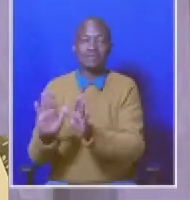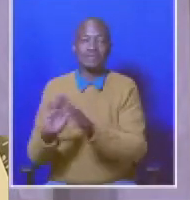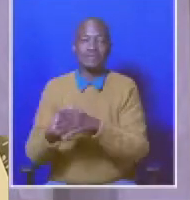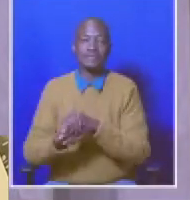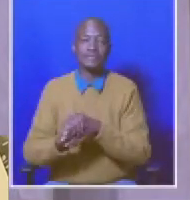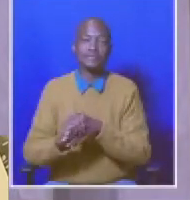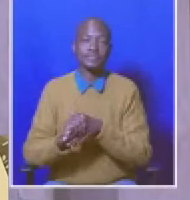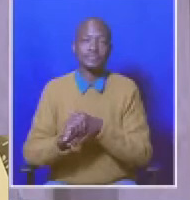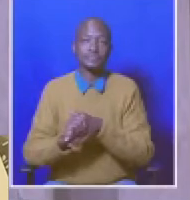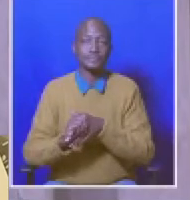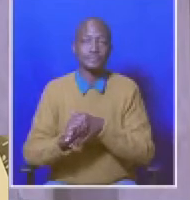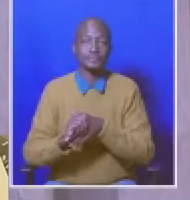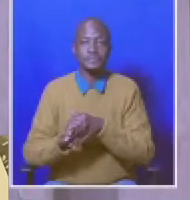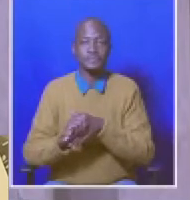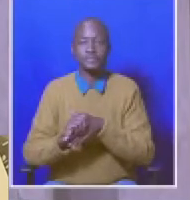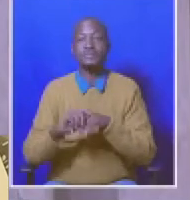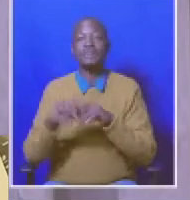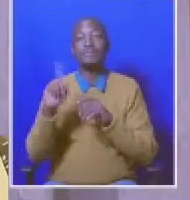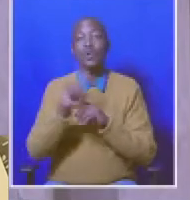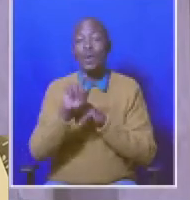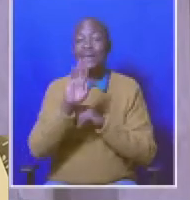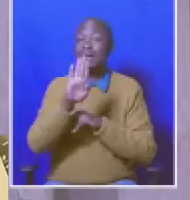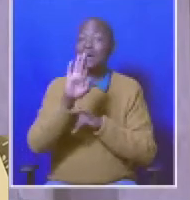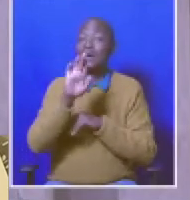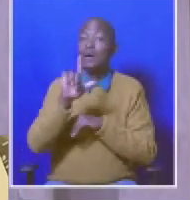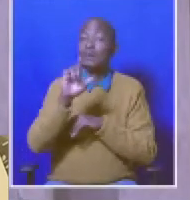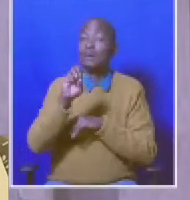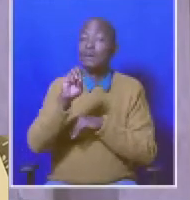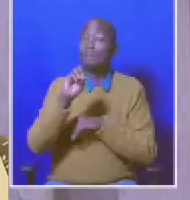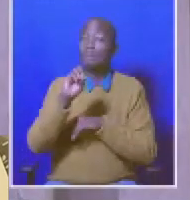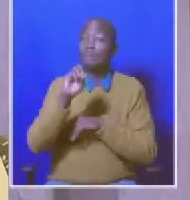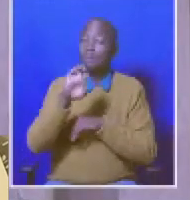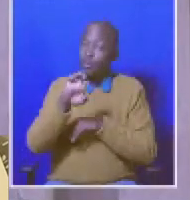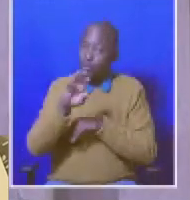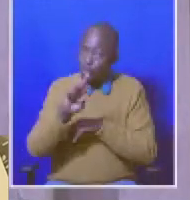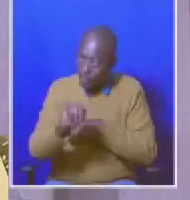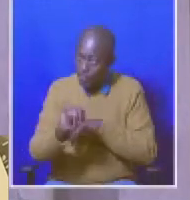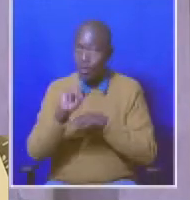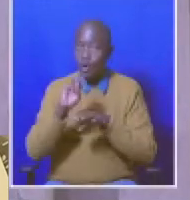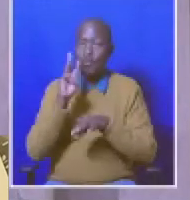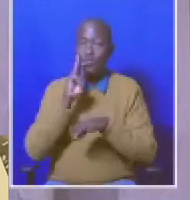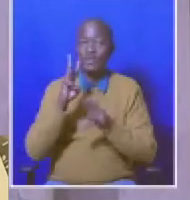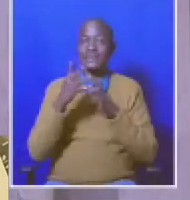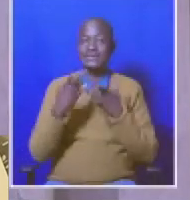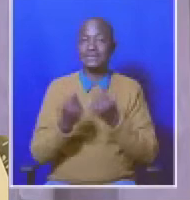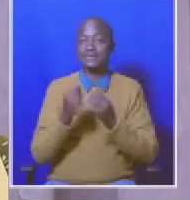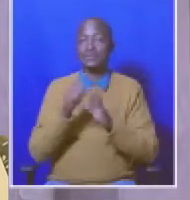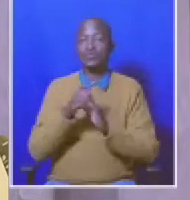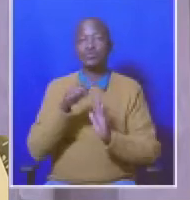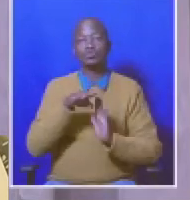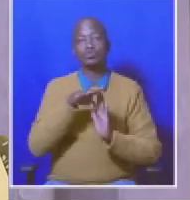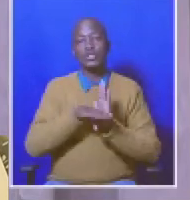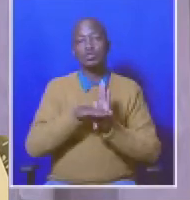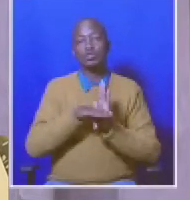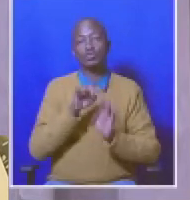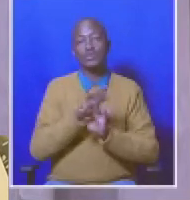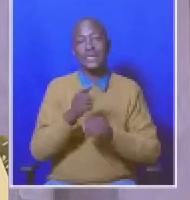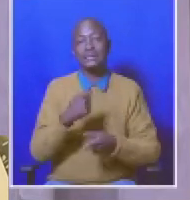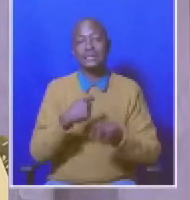So what Bloomwater did was then to reduce the supply of